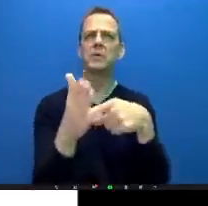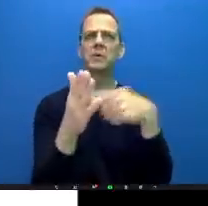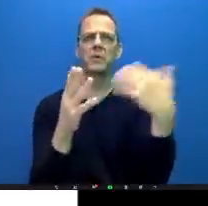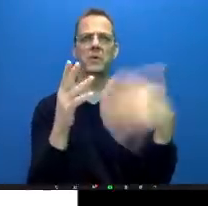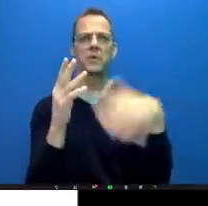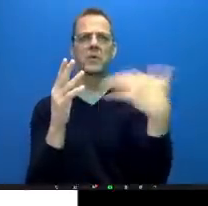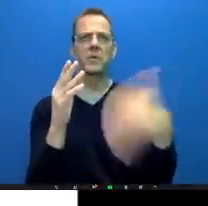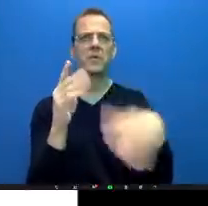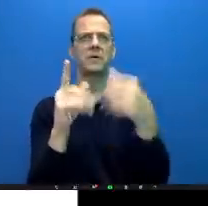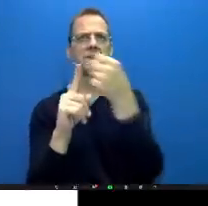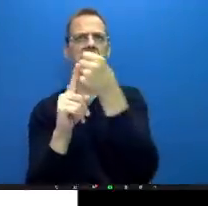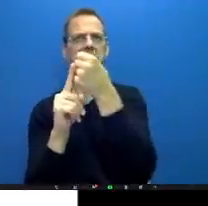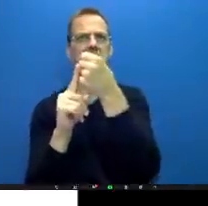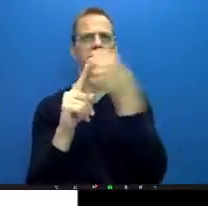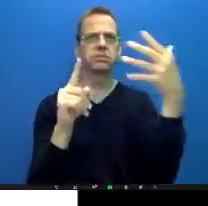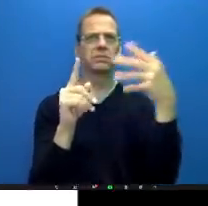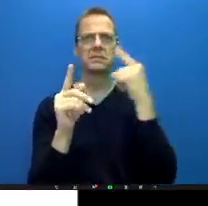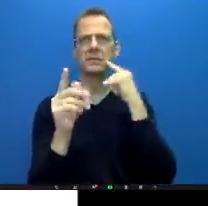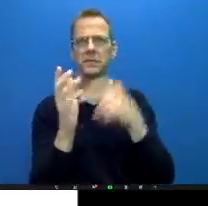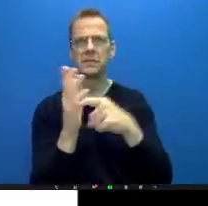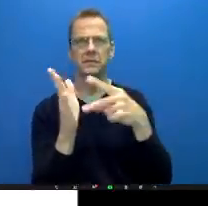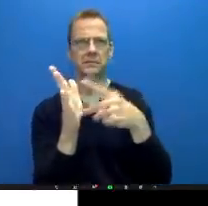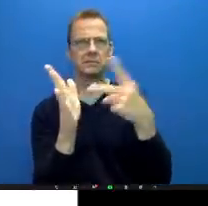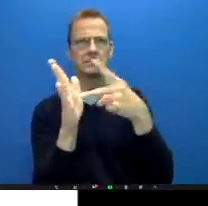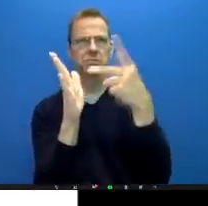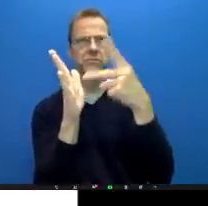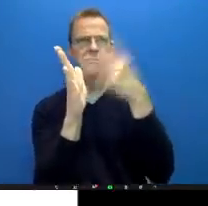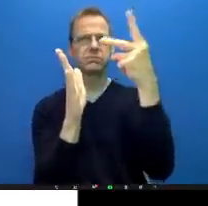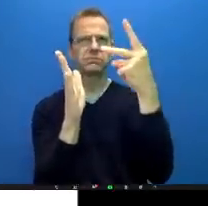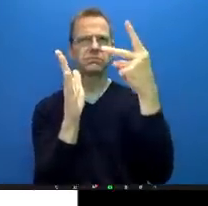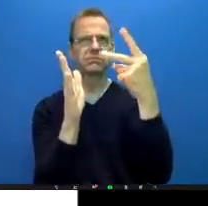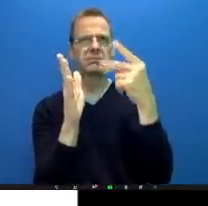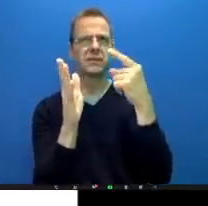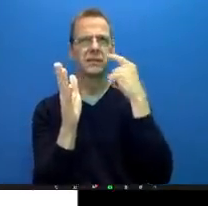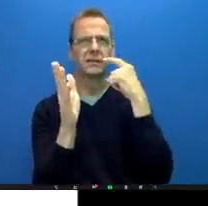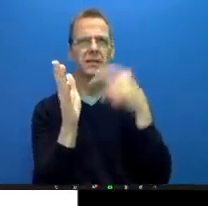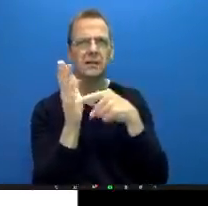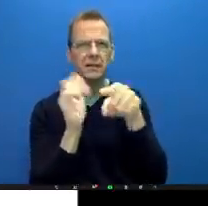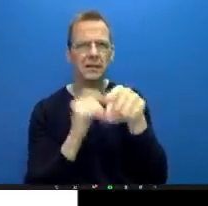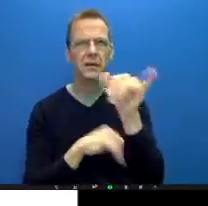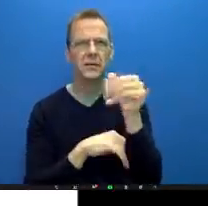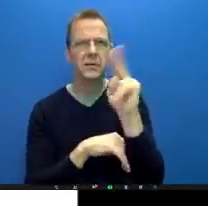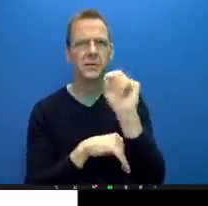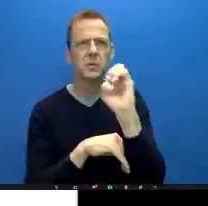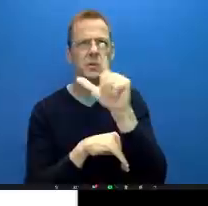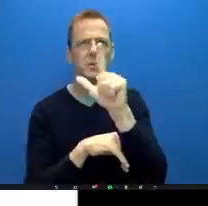June 29th to July 12th. So basically after the